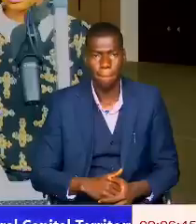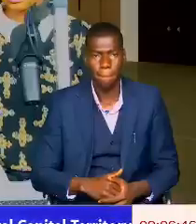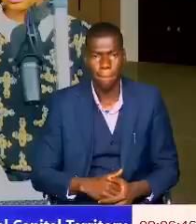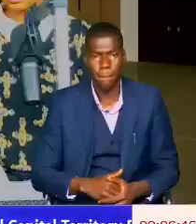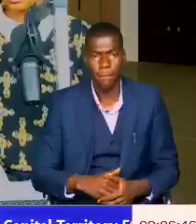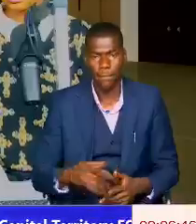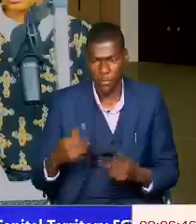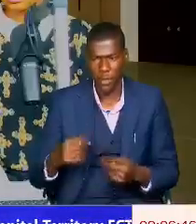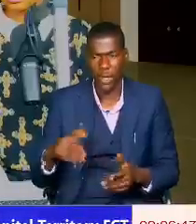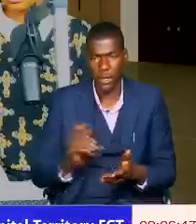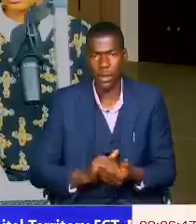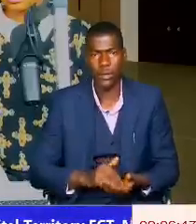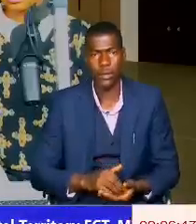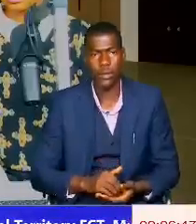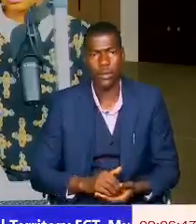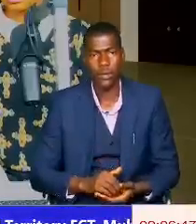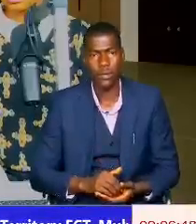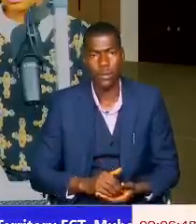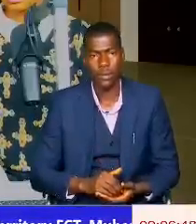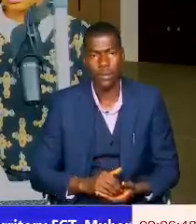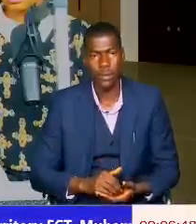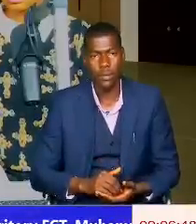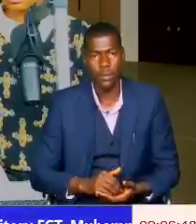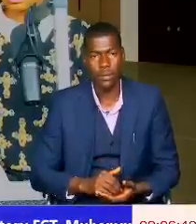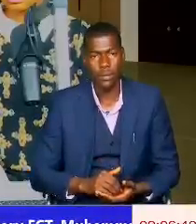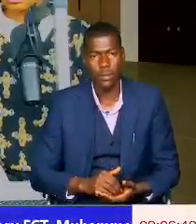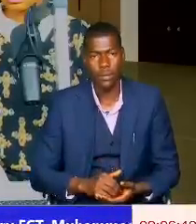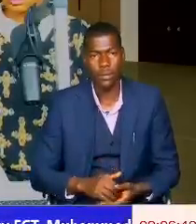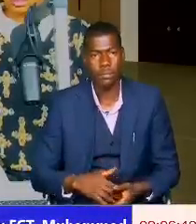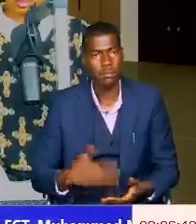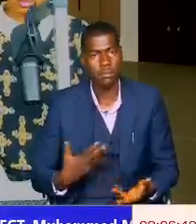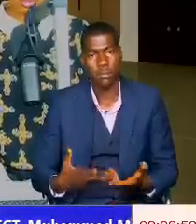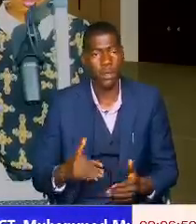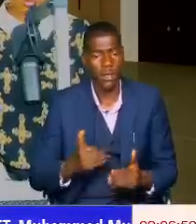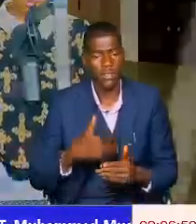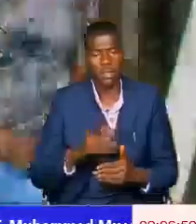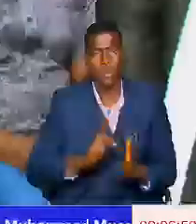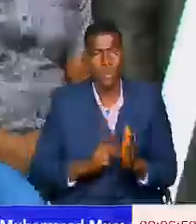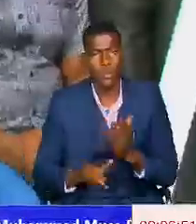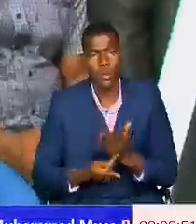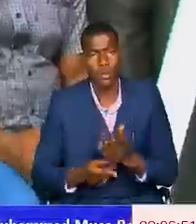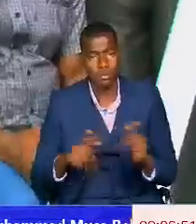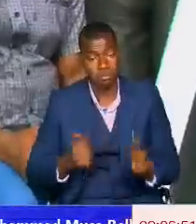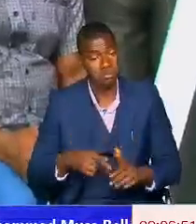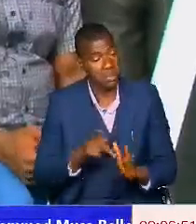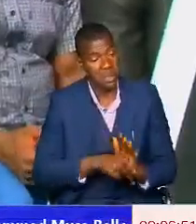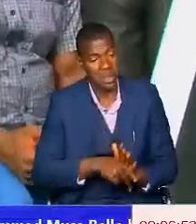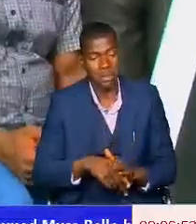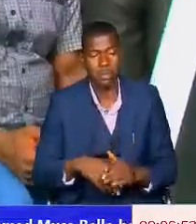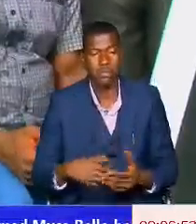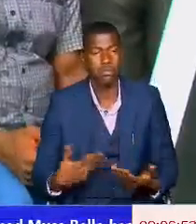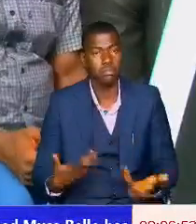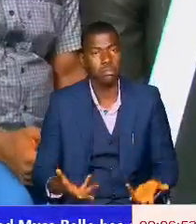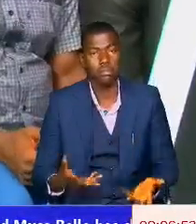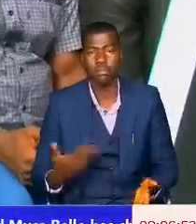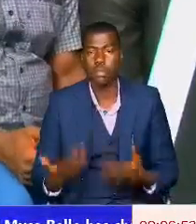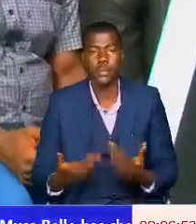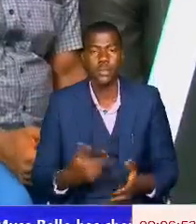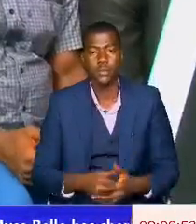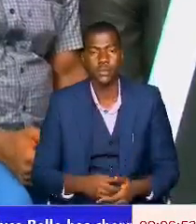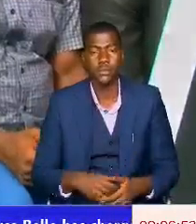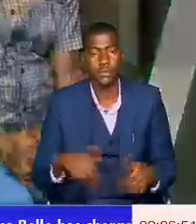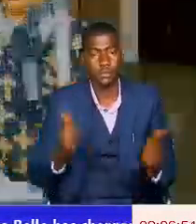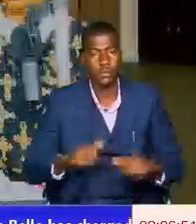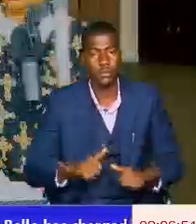Try him again. Maybe after the program they don't pursue and go kill him. It's very possible. Because